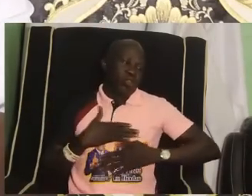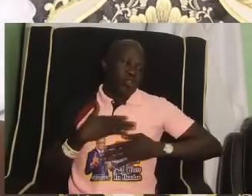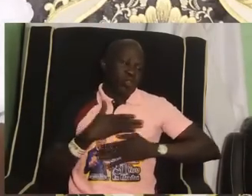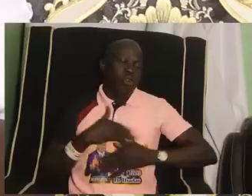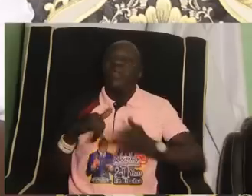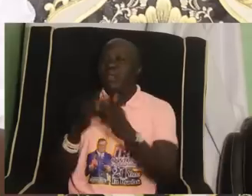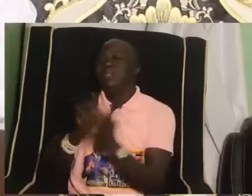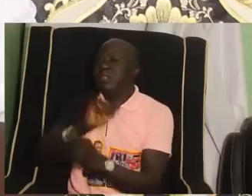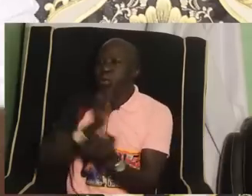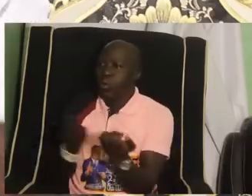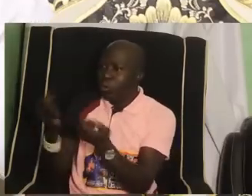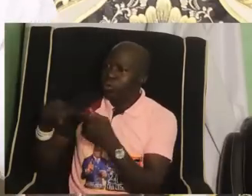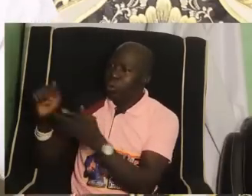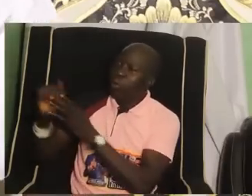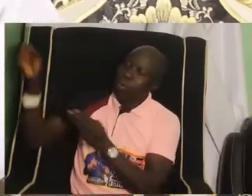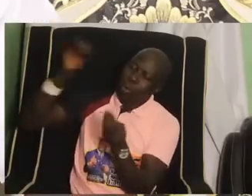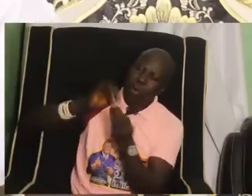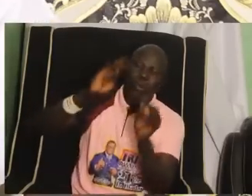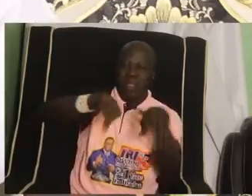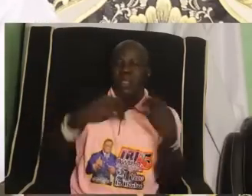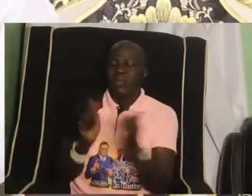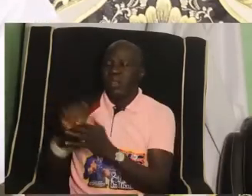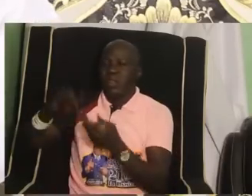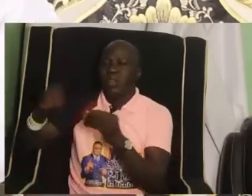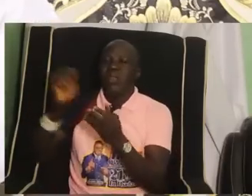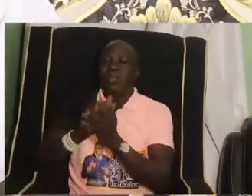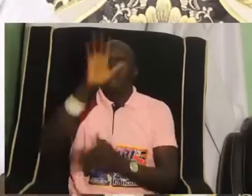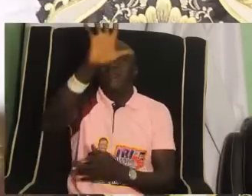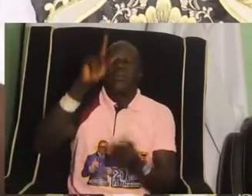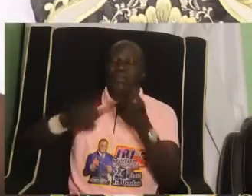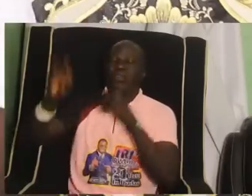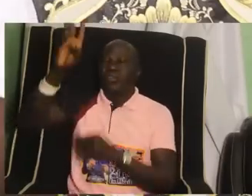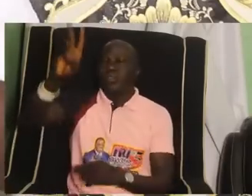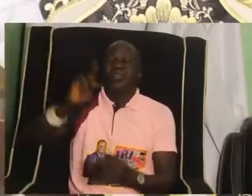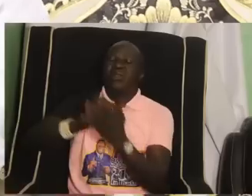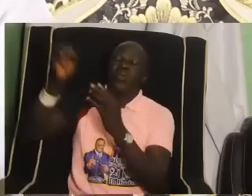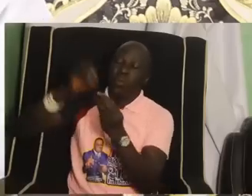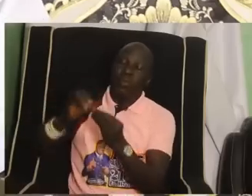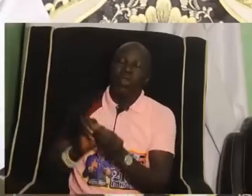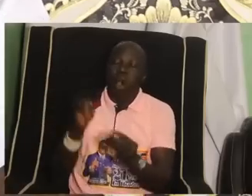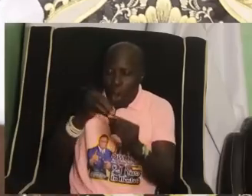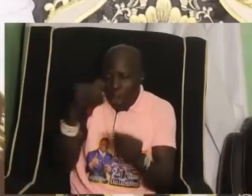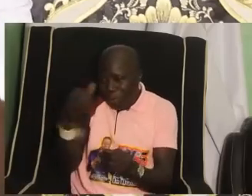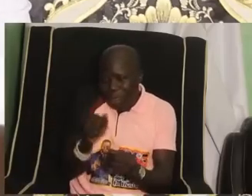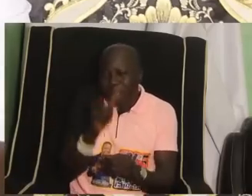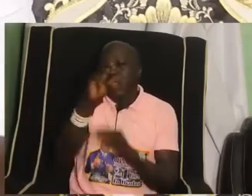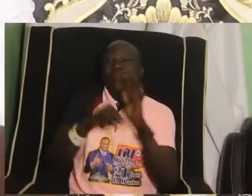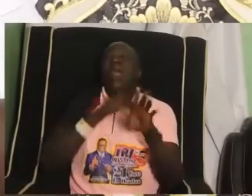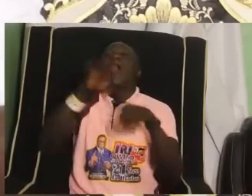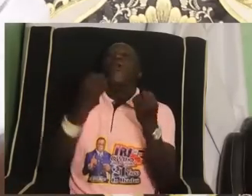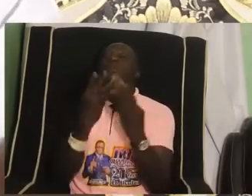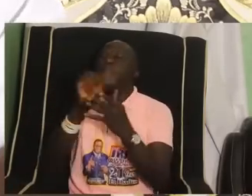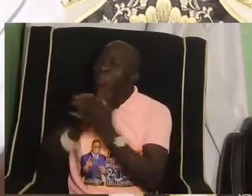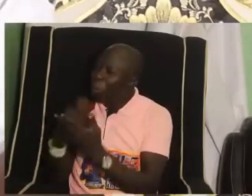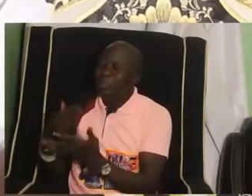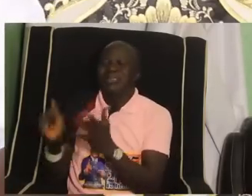said, you marrow, see me far, you know you work. That we want to be given us about 5 to 6 years. If you come up with some people say we should get a lot of money.